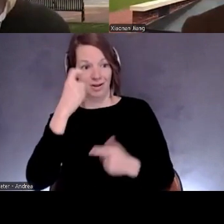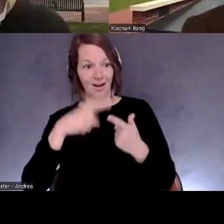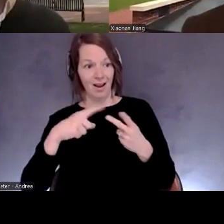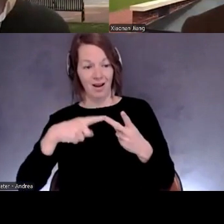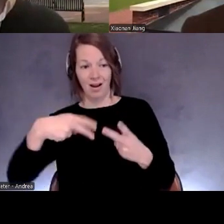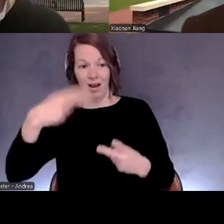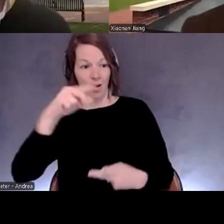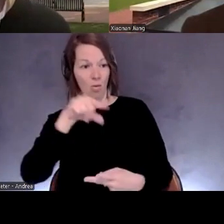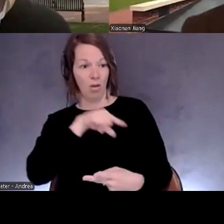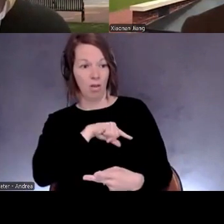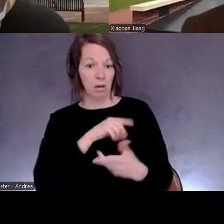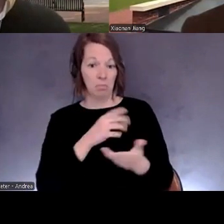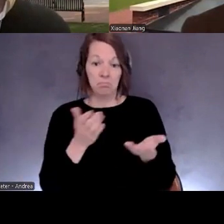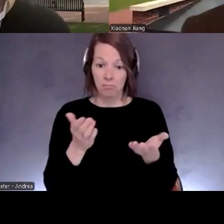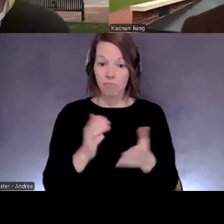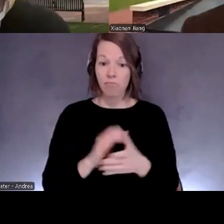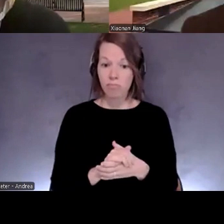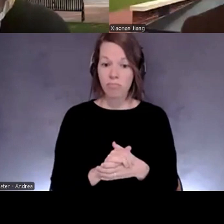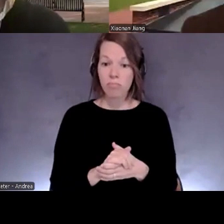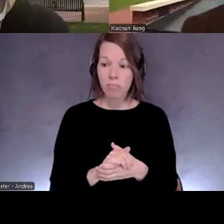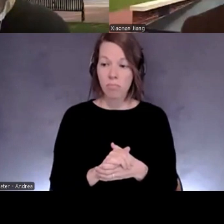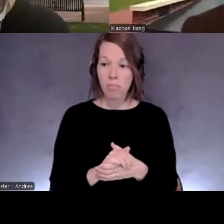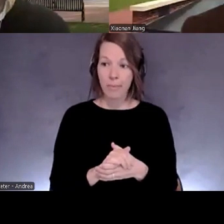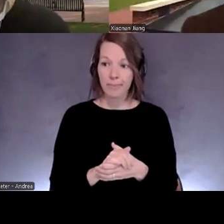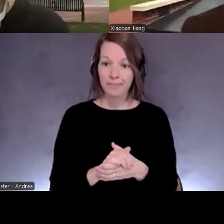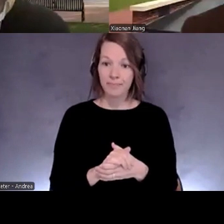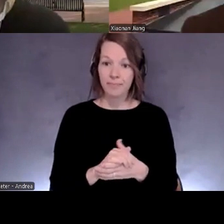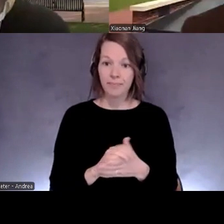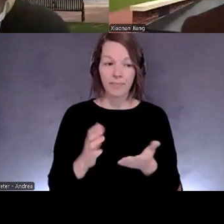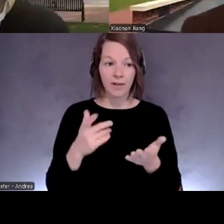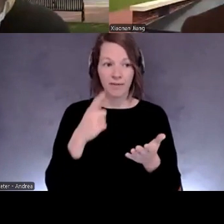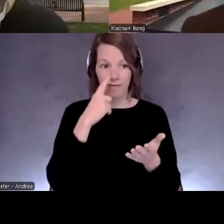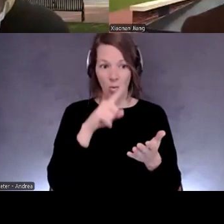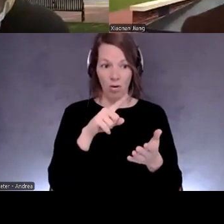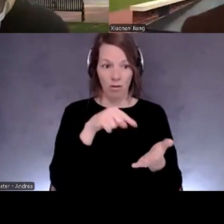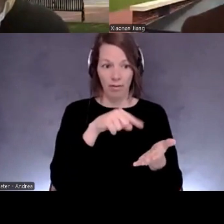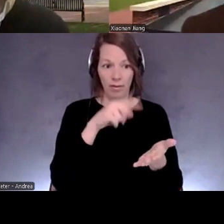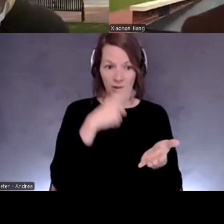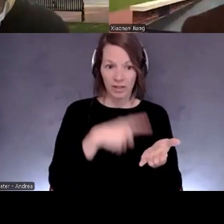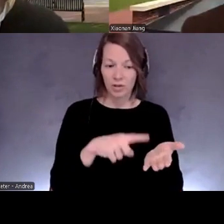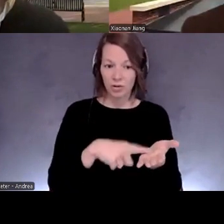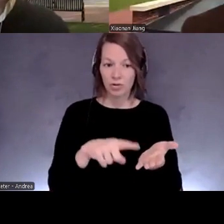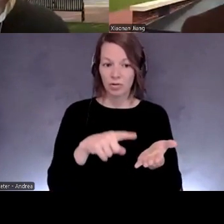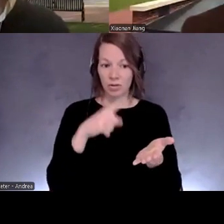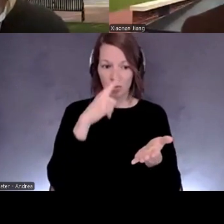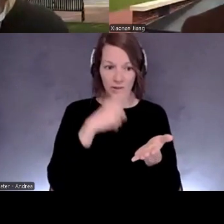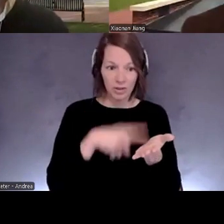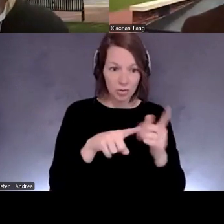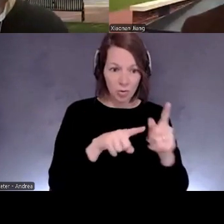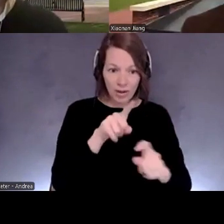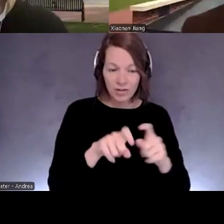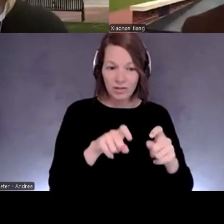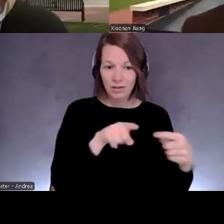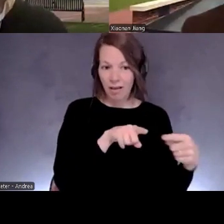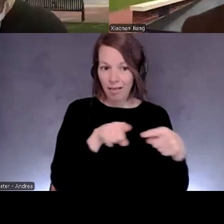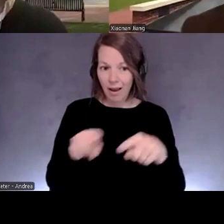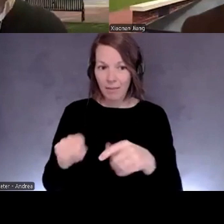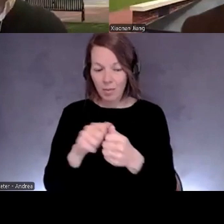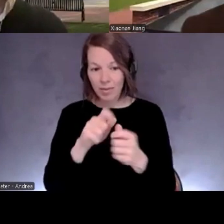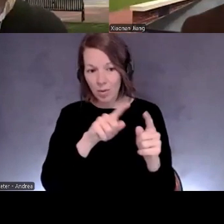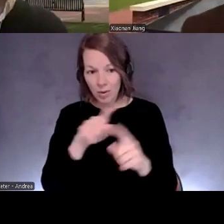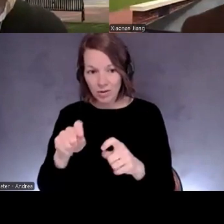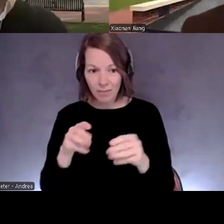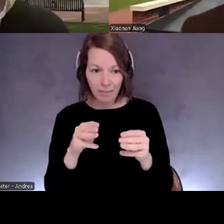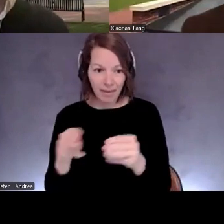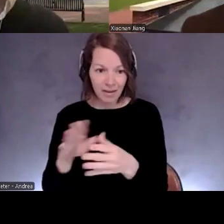quality in terms of the research and the research questions, the alignment across questions, methods,